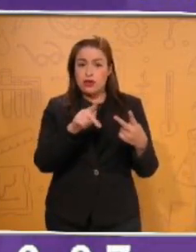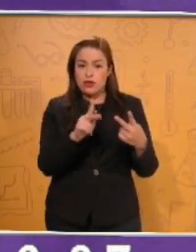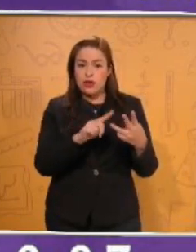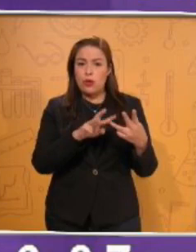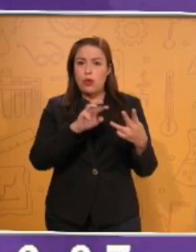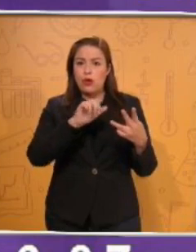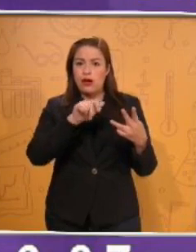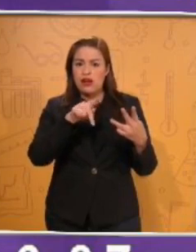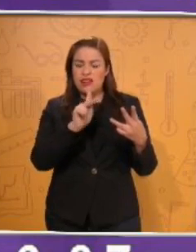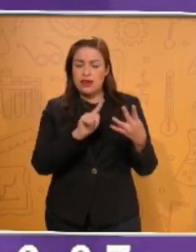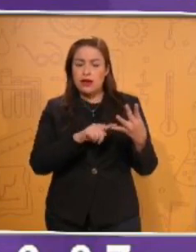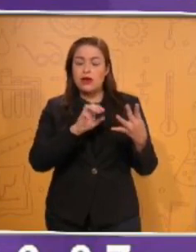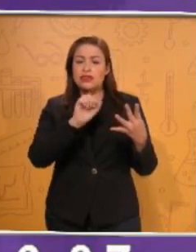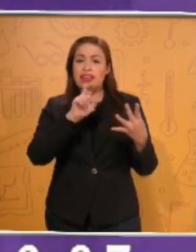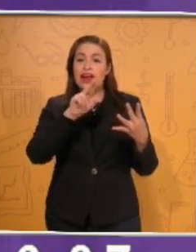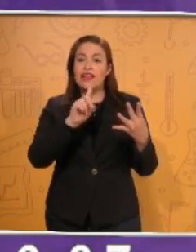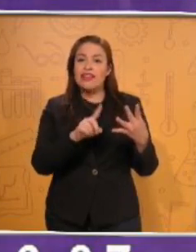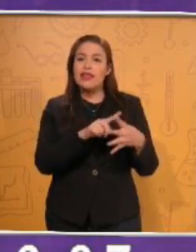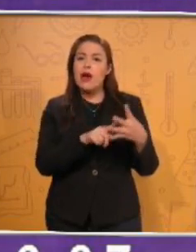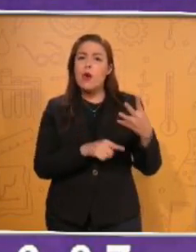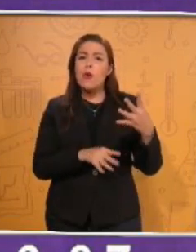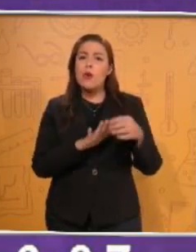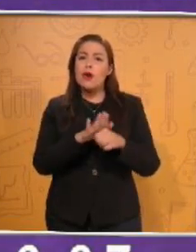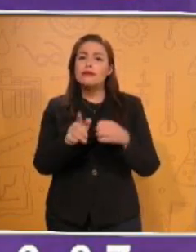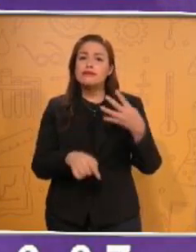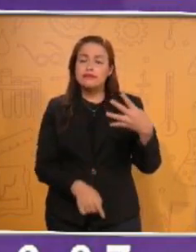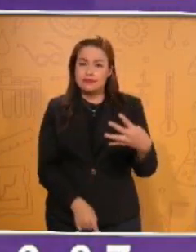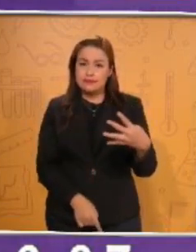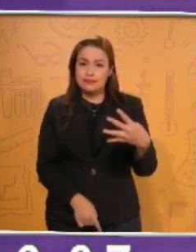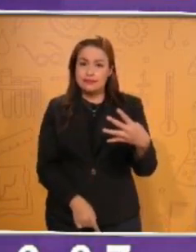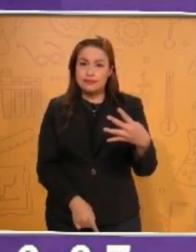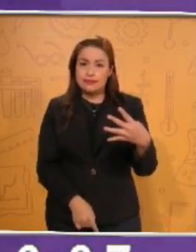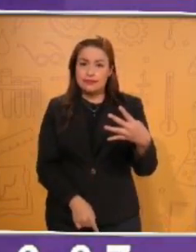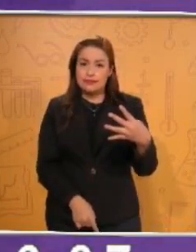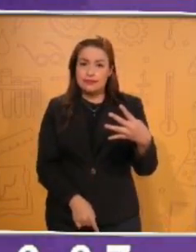said. What's your answer, class? You're right.